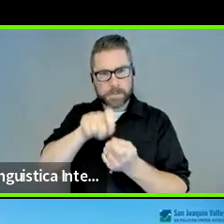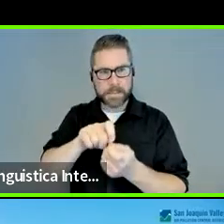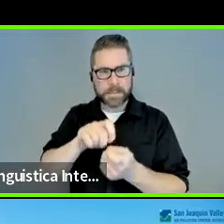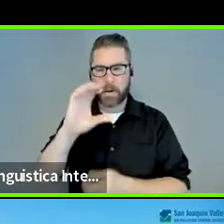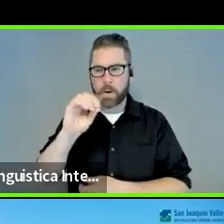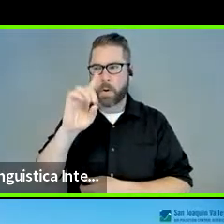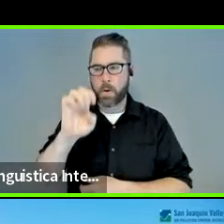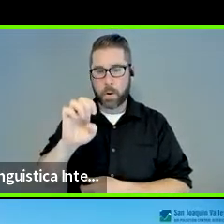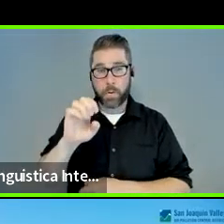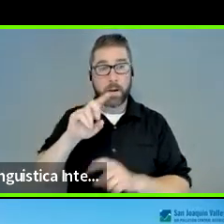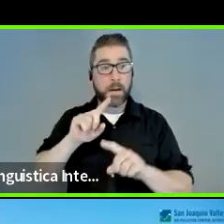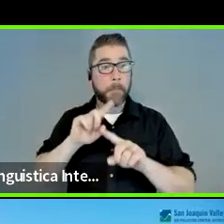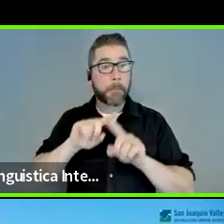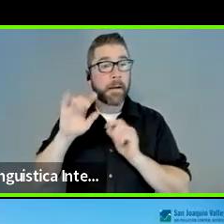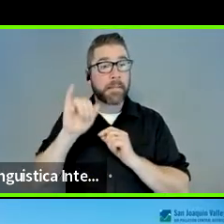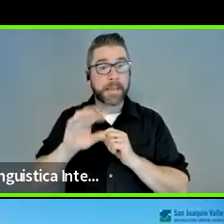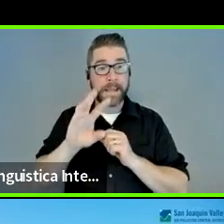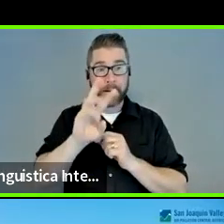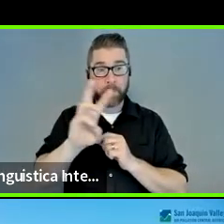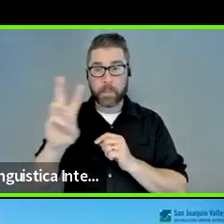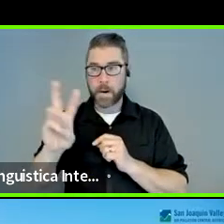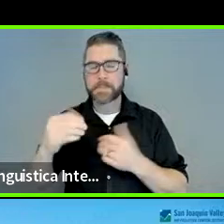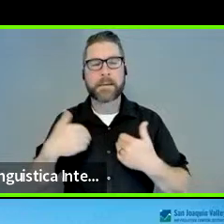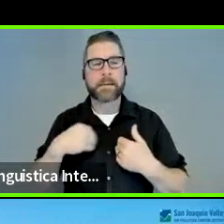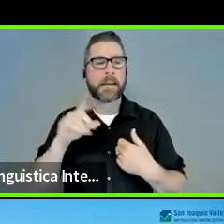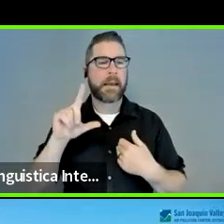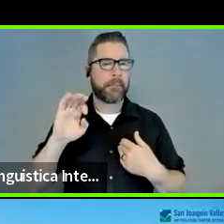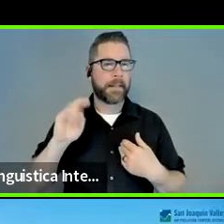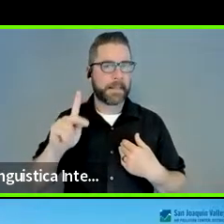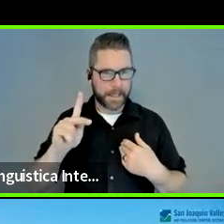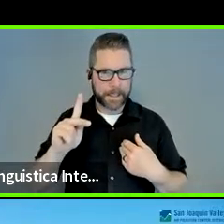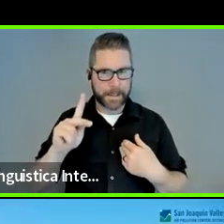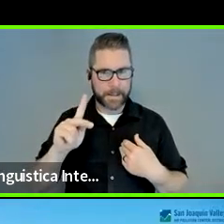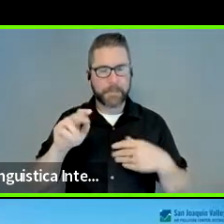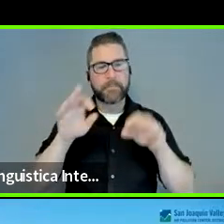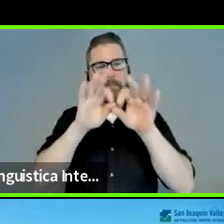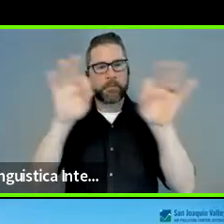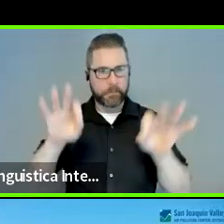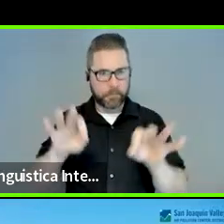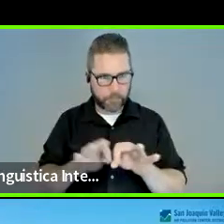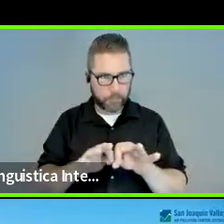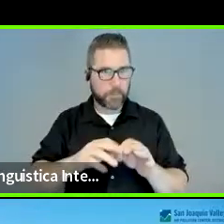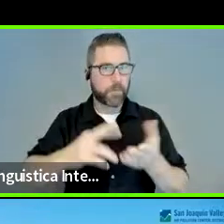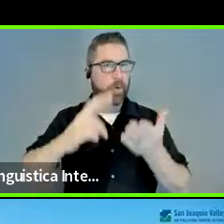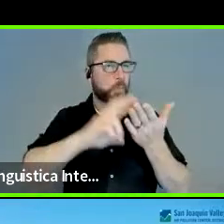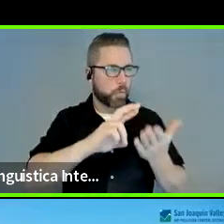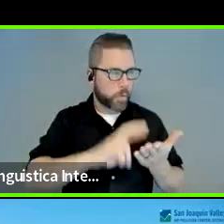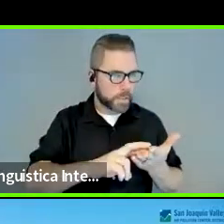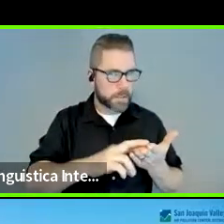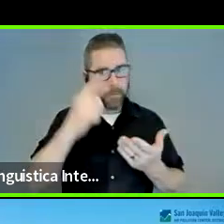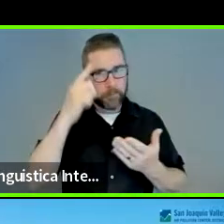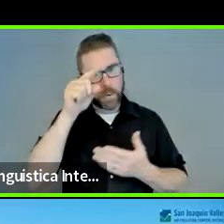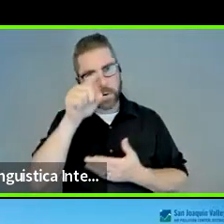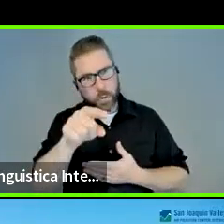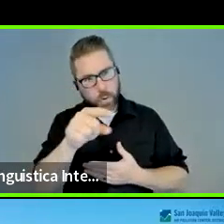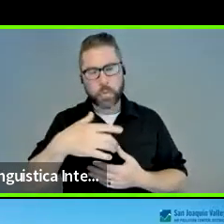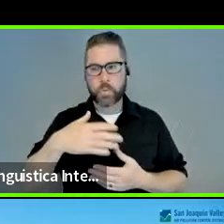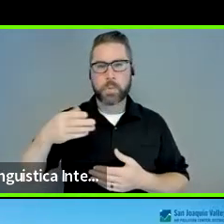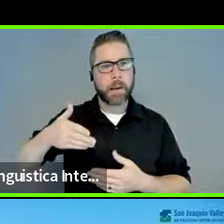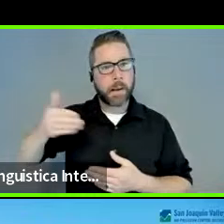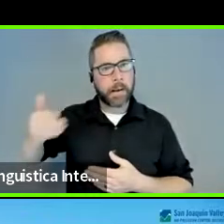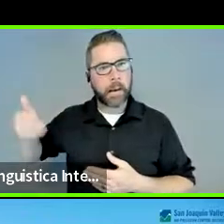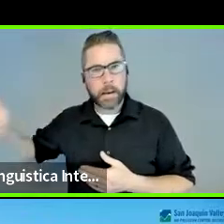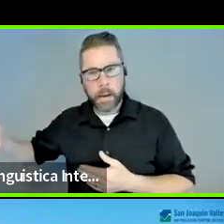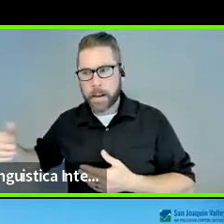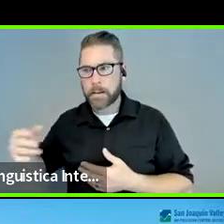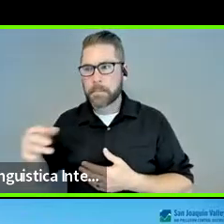has a link to the form to register, and you can invite your neighbors or anyone else you think might benefit from meeting other 617 communities from